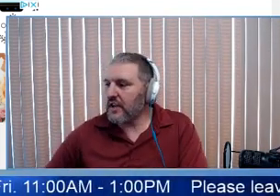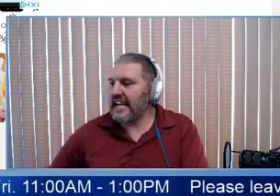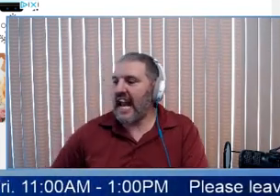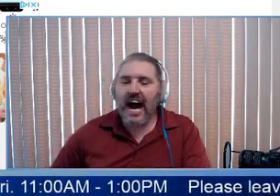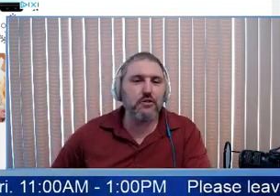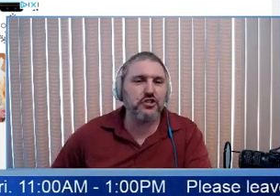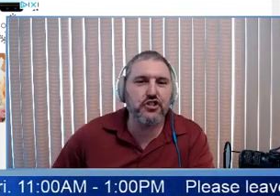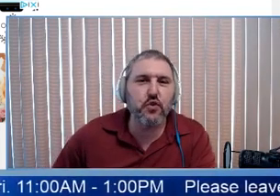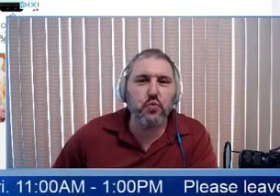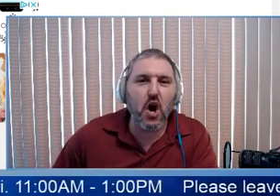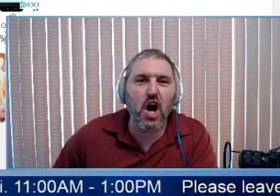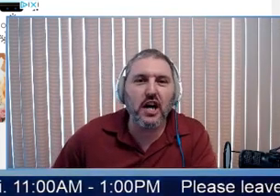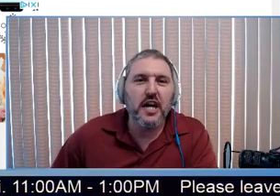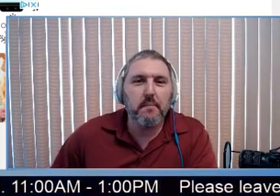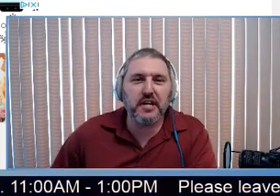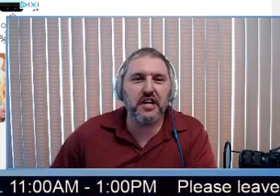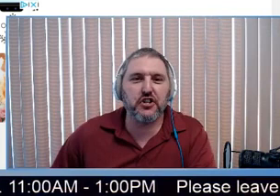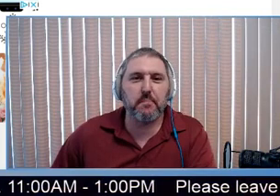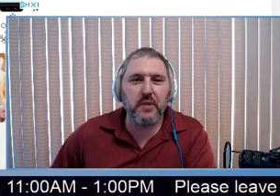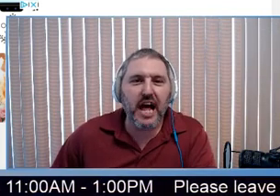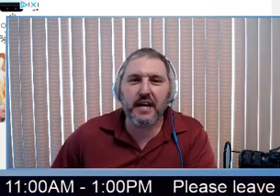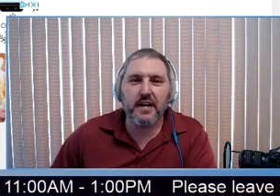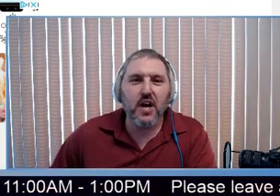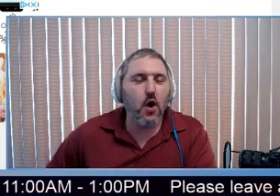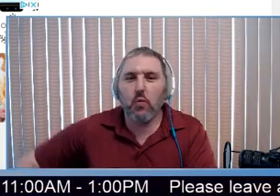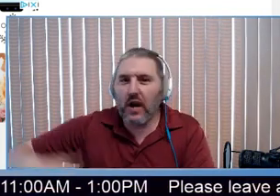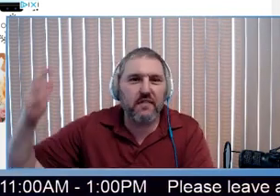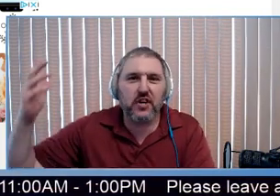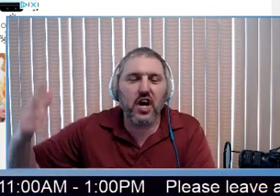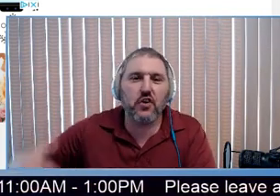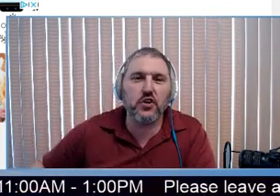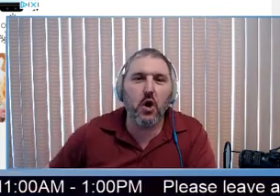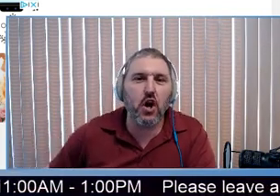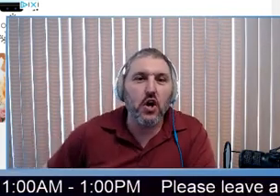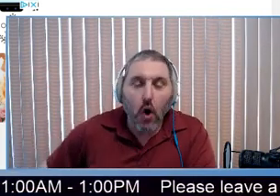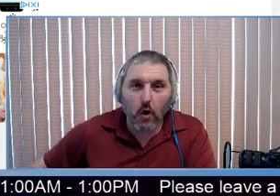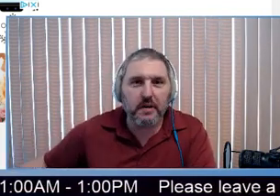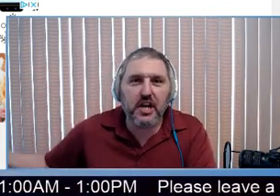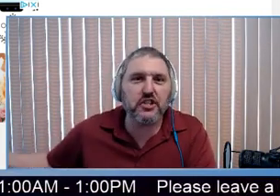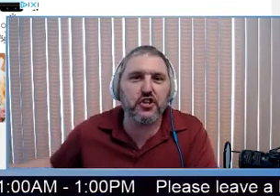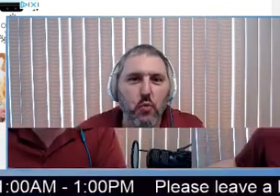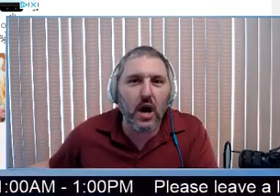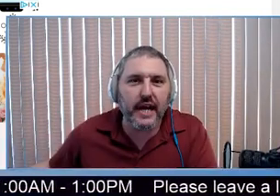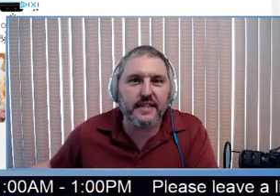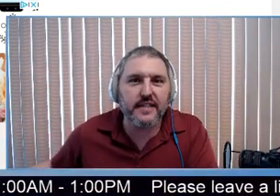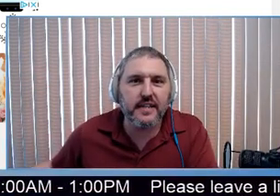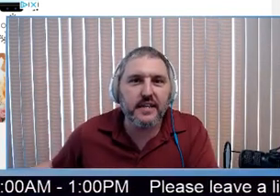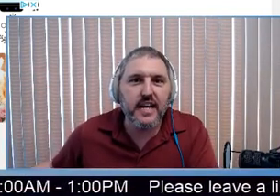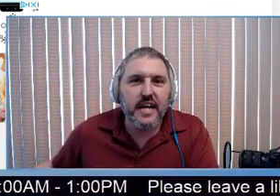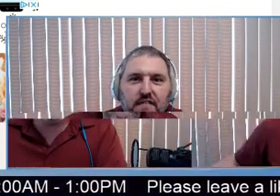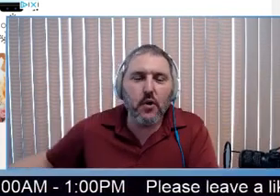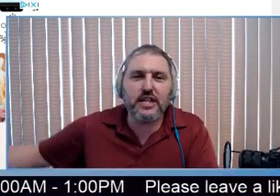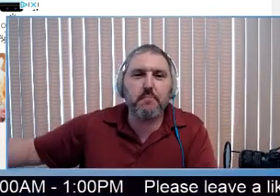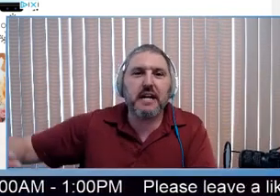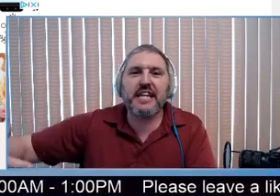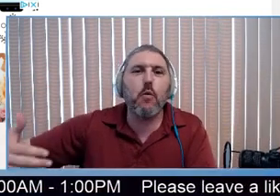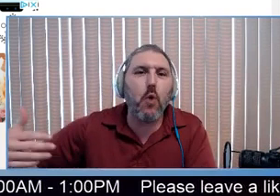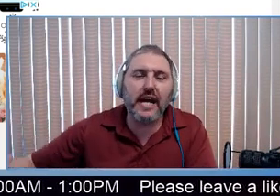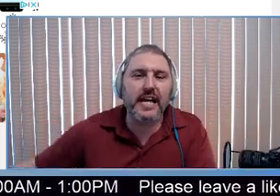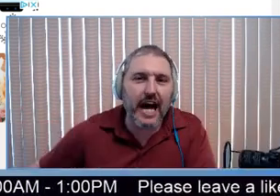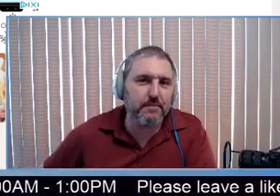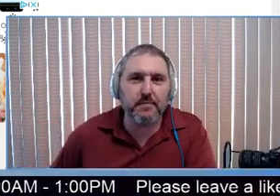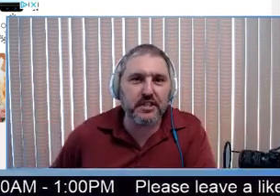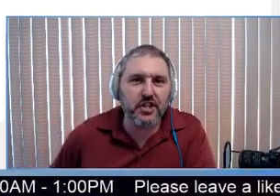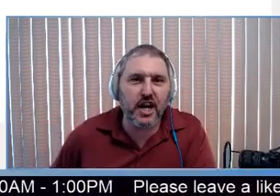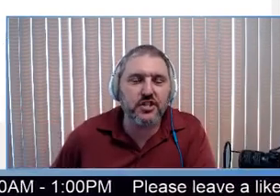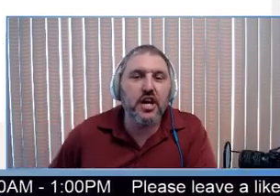You don't get an out to do wrong because you're black or whatever color you are, or because you're white. If you expect that